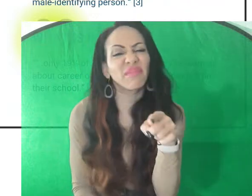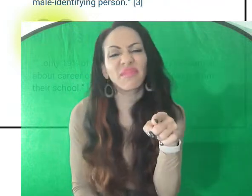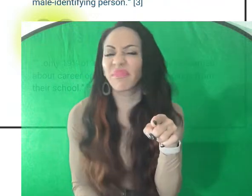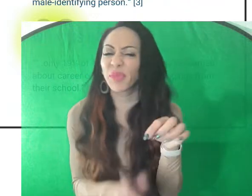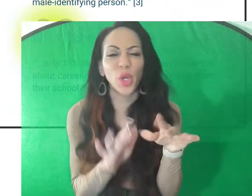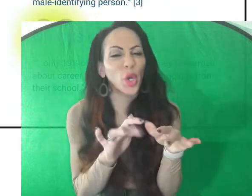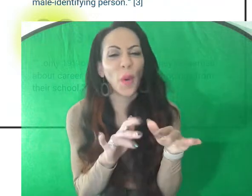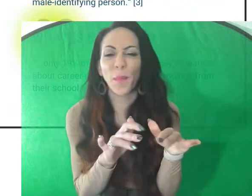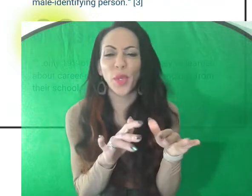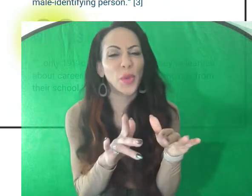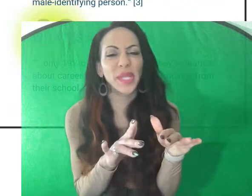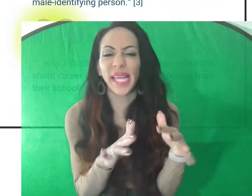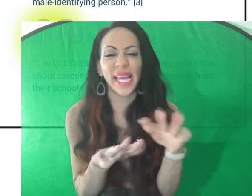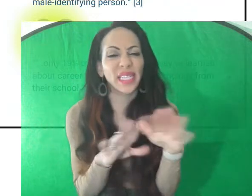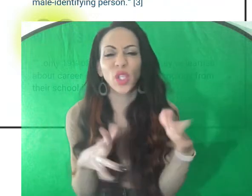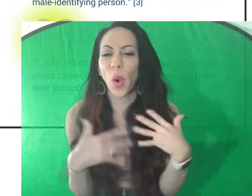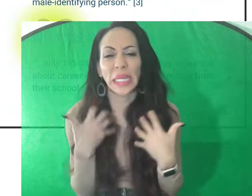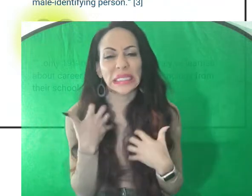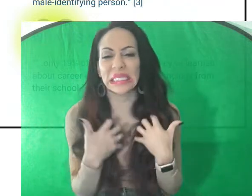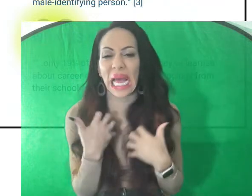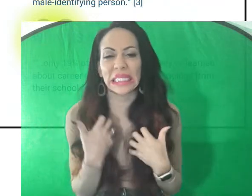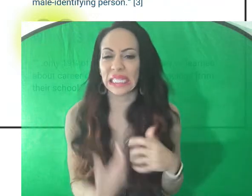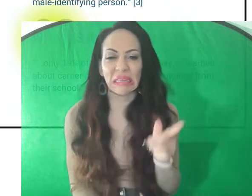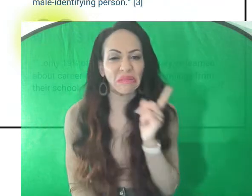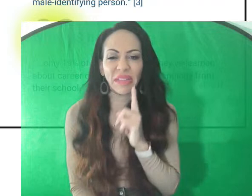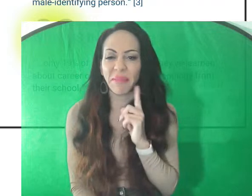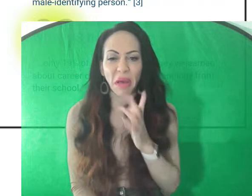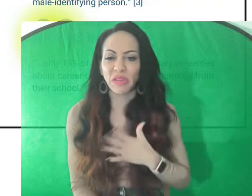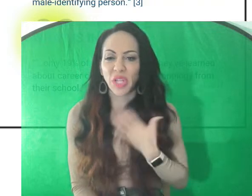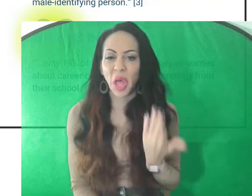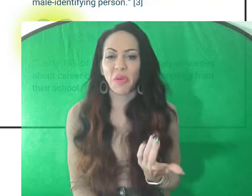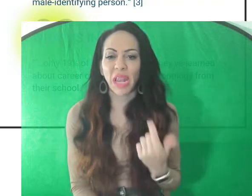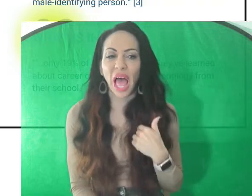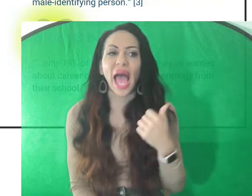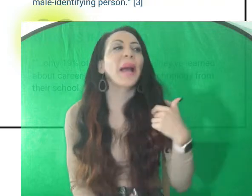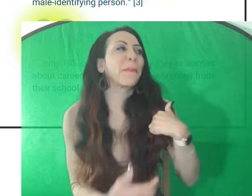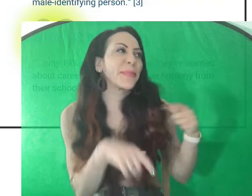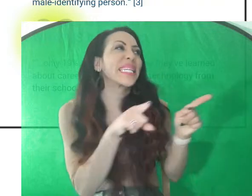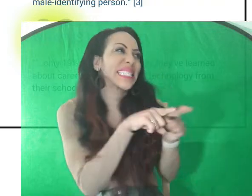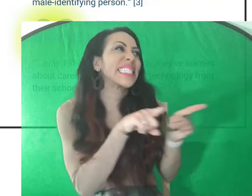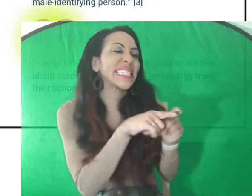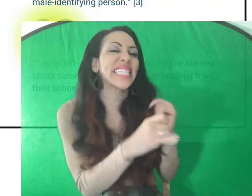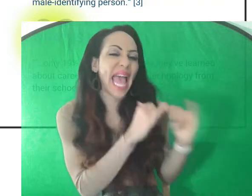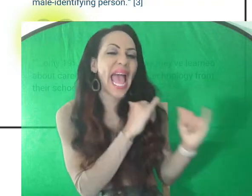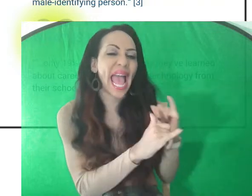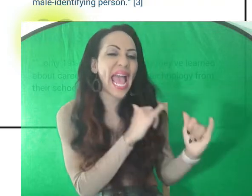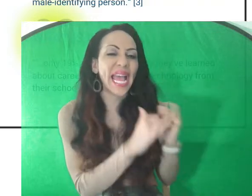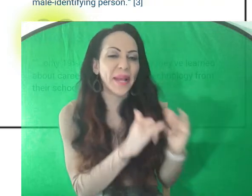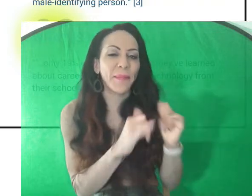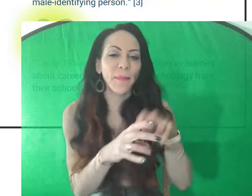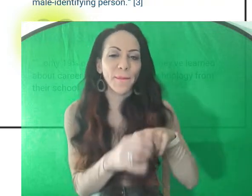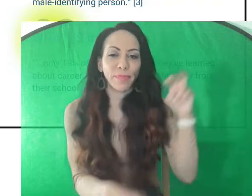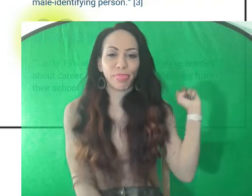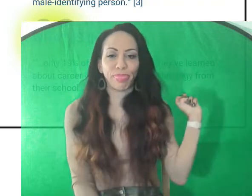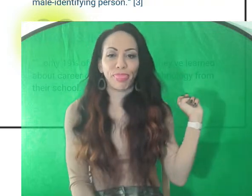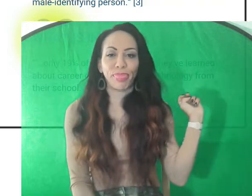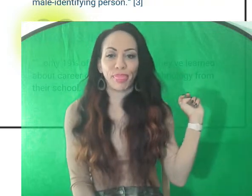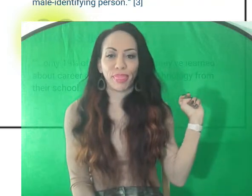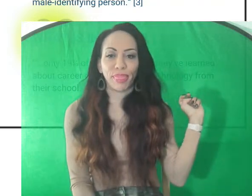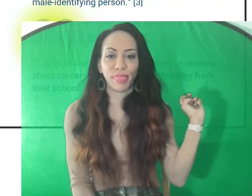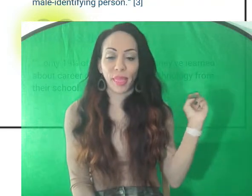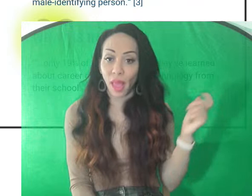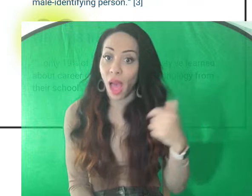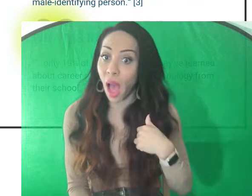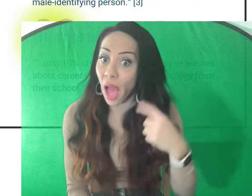no one else is excited about them, which is so sad. And I thought that happened at year 7. So we work very closely